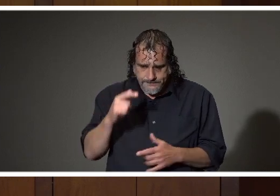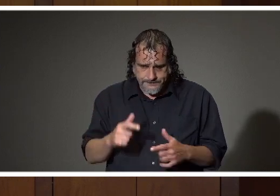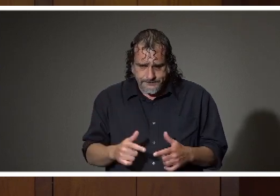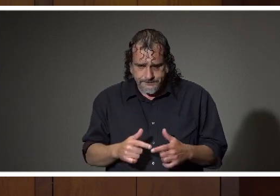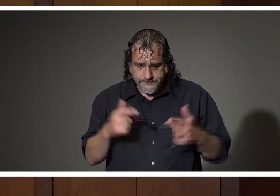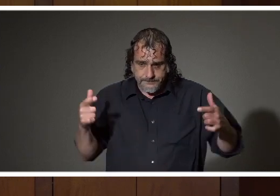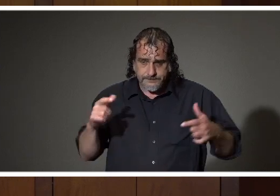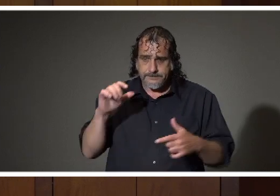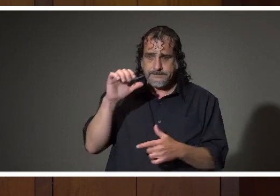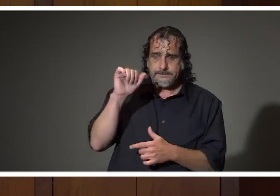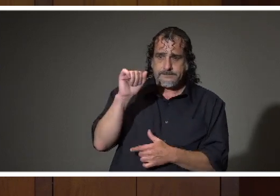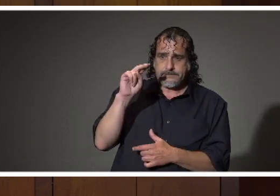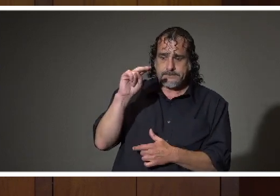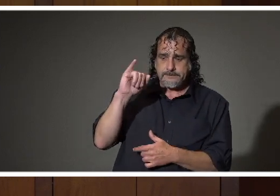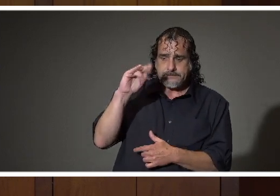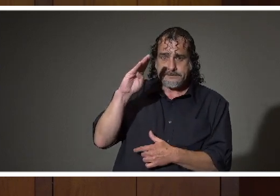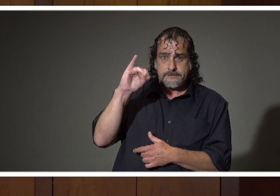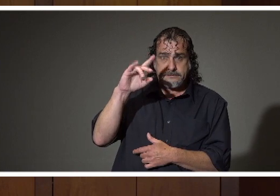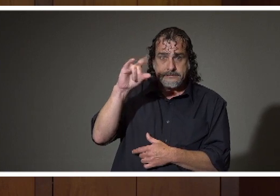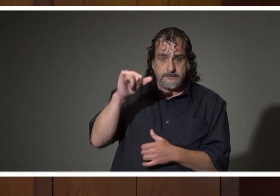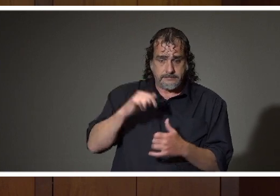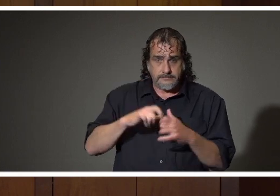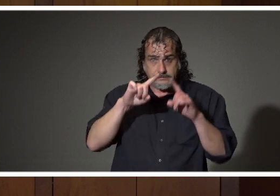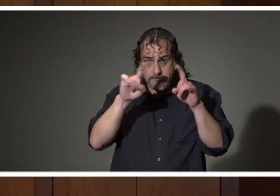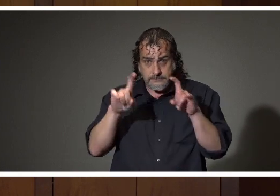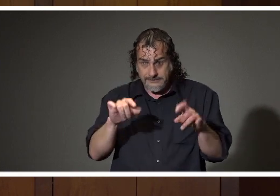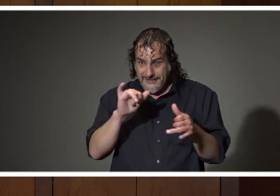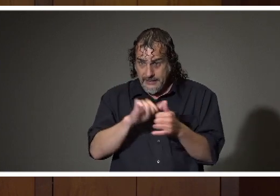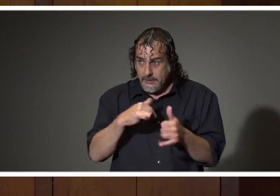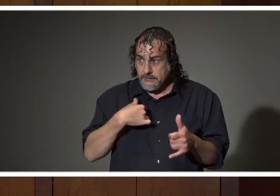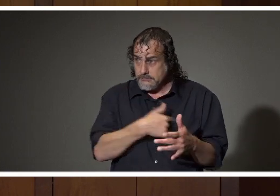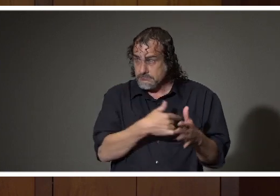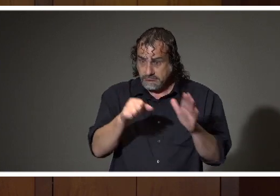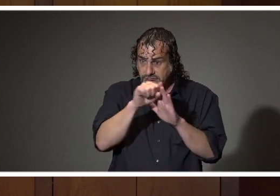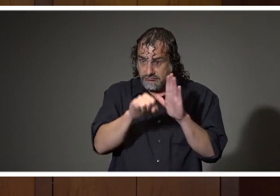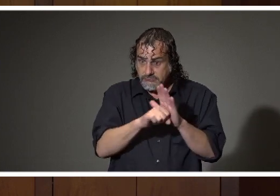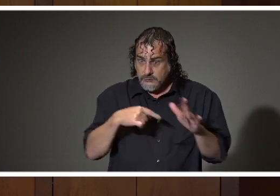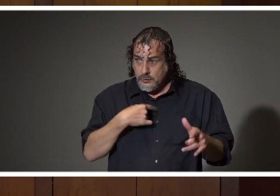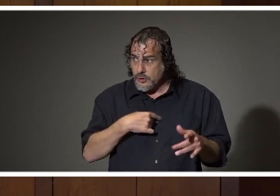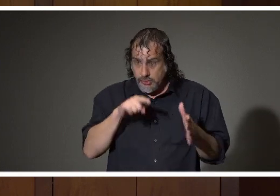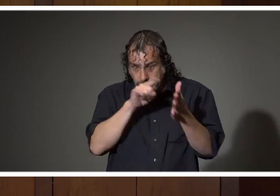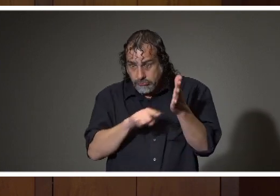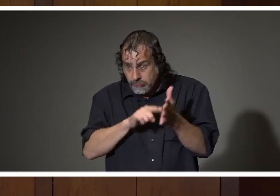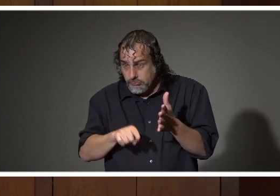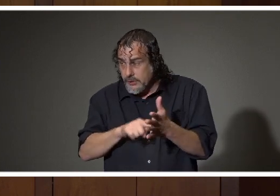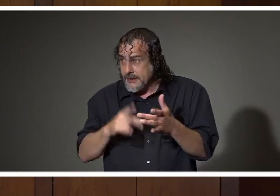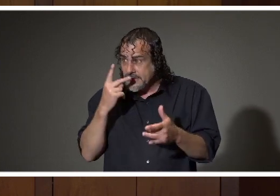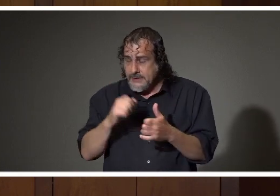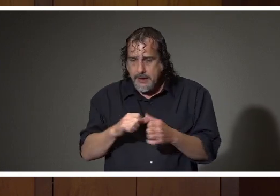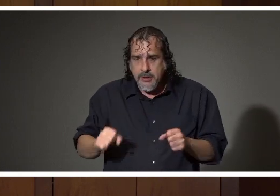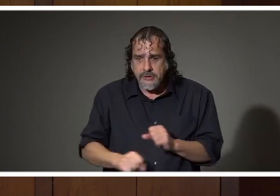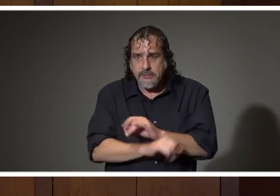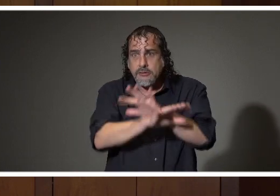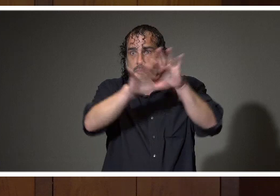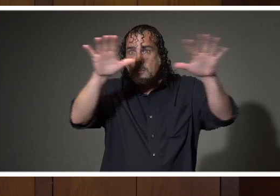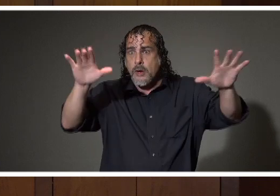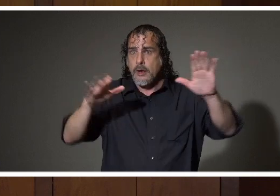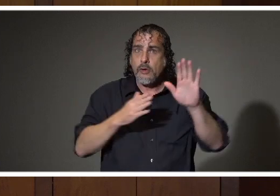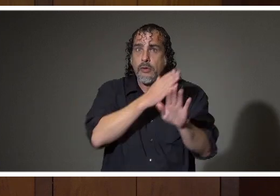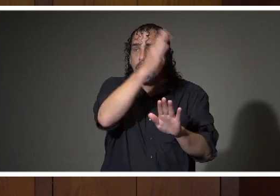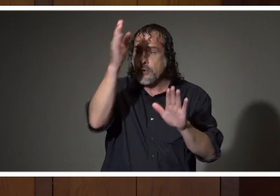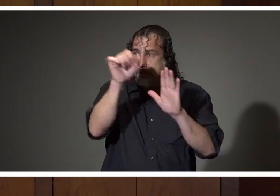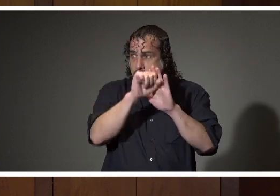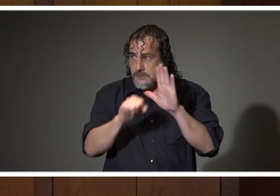antibody testing is something that the state should look into to determine how much COVID-19 has spread throughout the state,